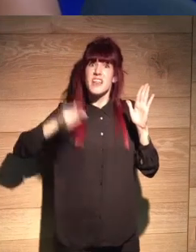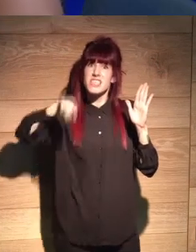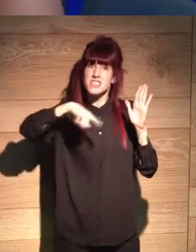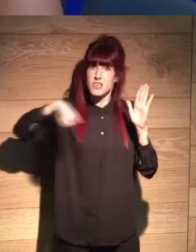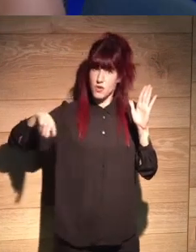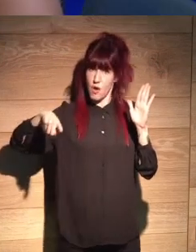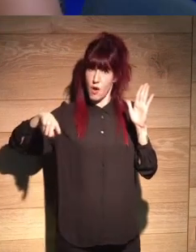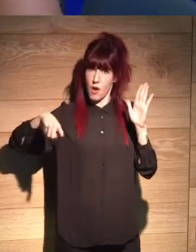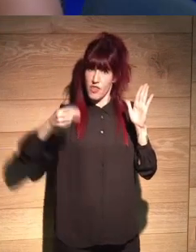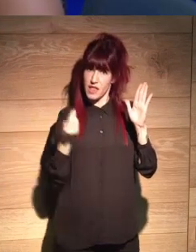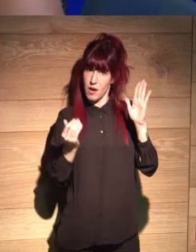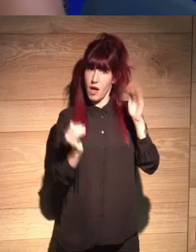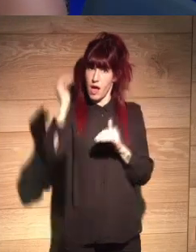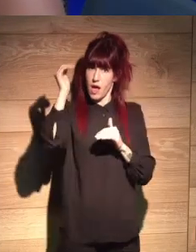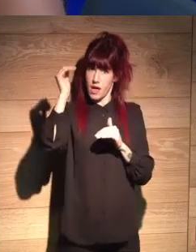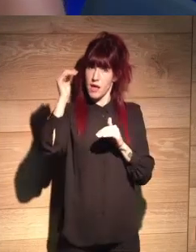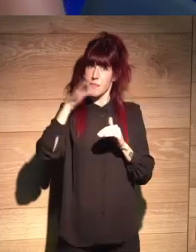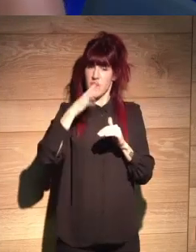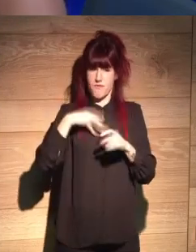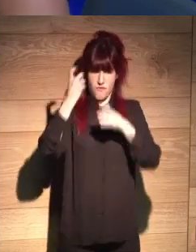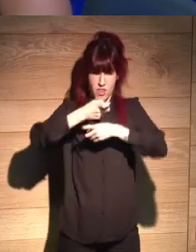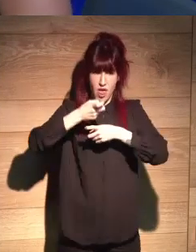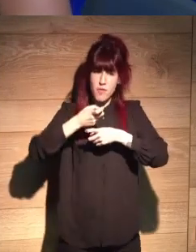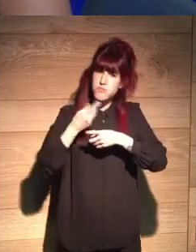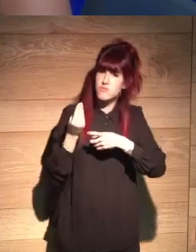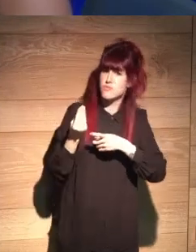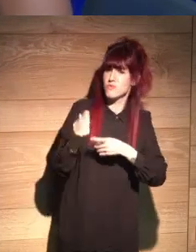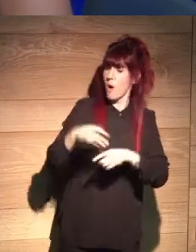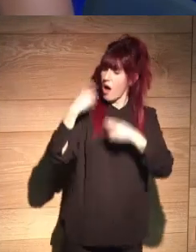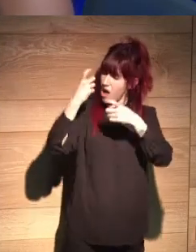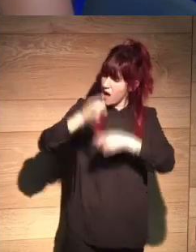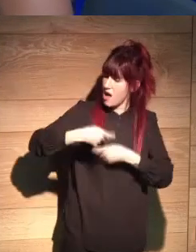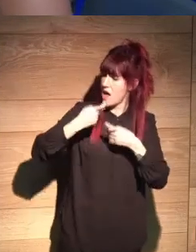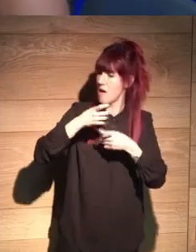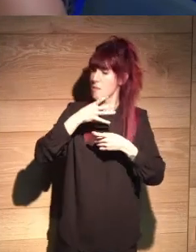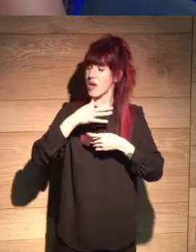person deserves to earn a little bit more than the colleague in the same job because she has